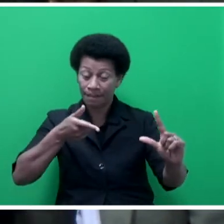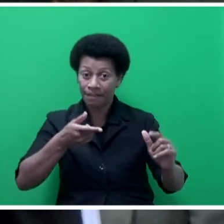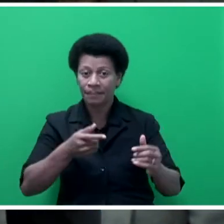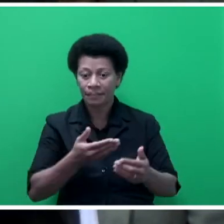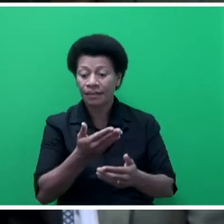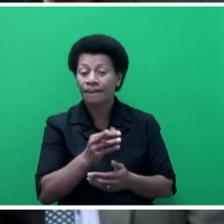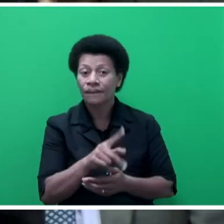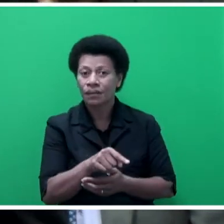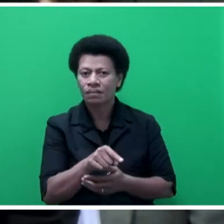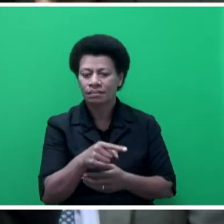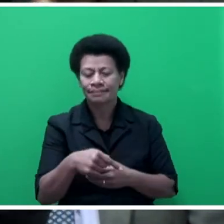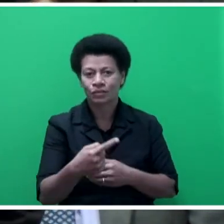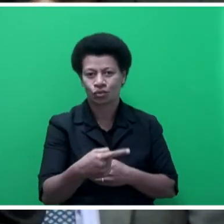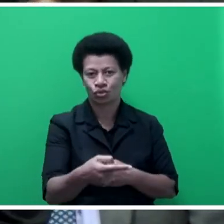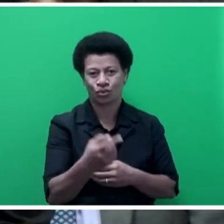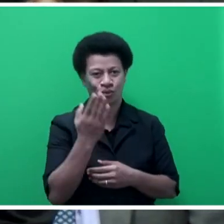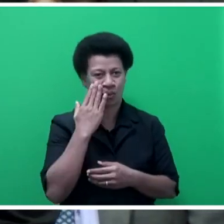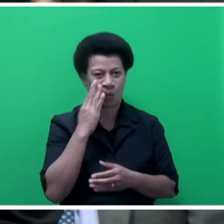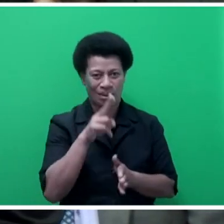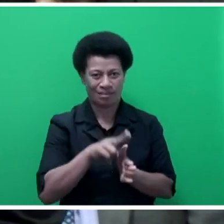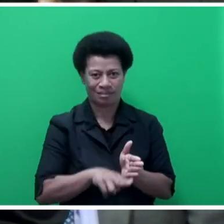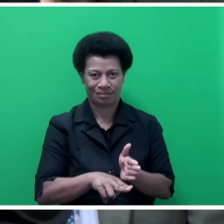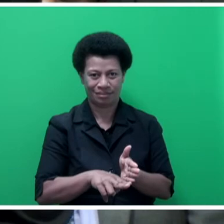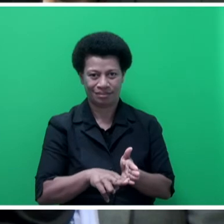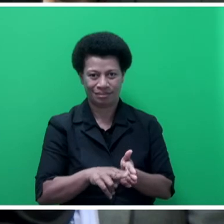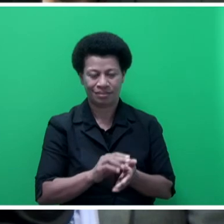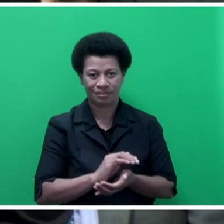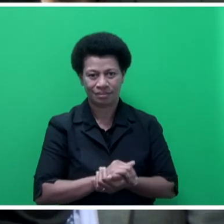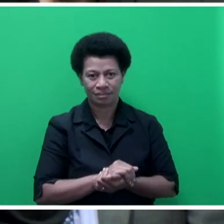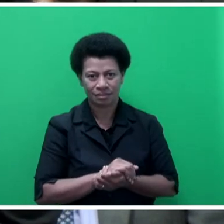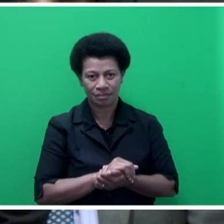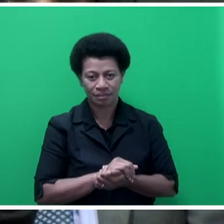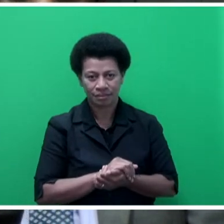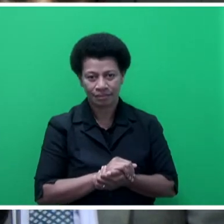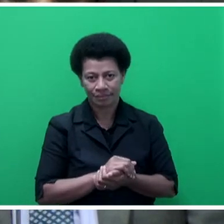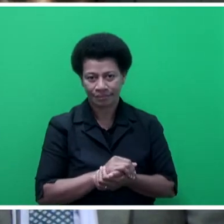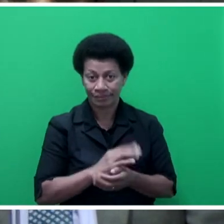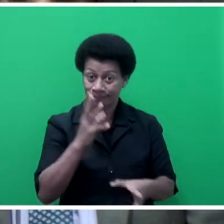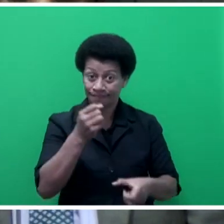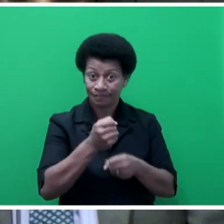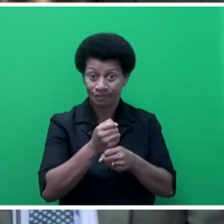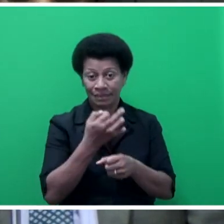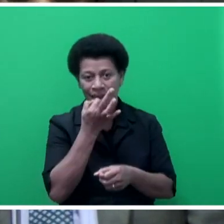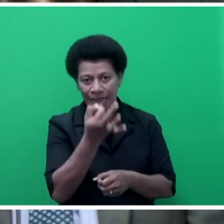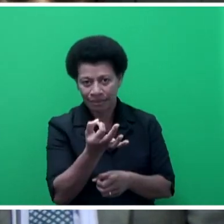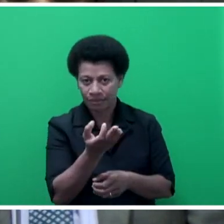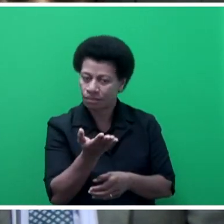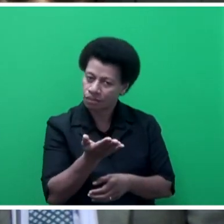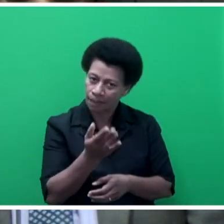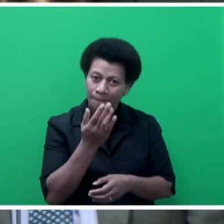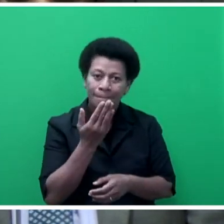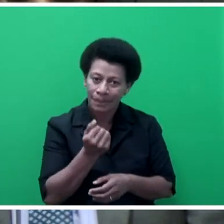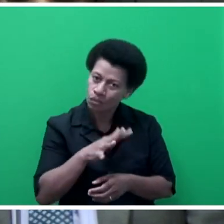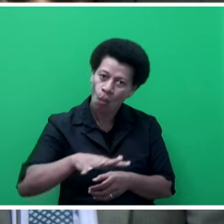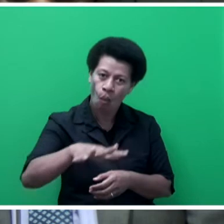has enabled continuous awareness of these diseases. To conclude, I urge all of us in this August House and members of the public